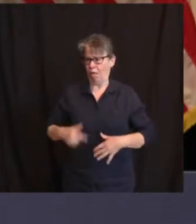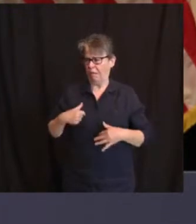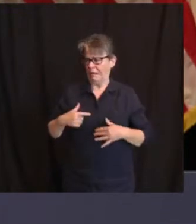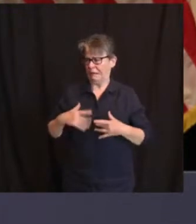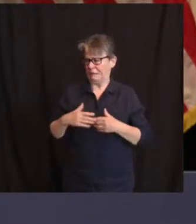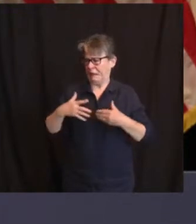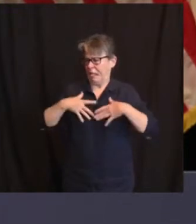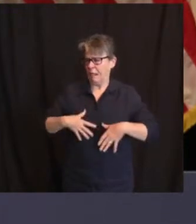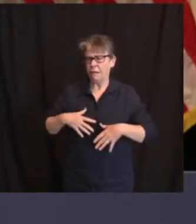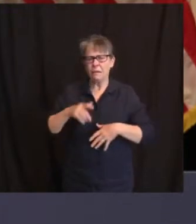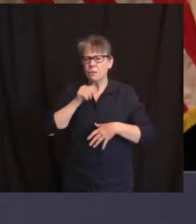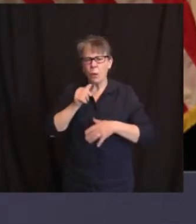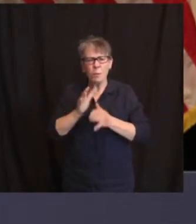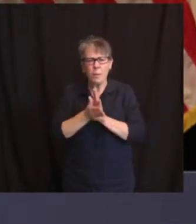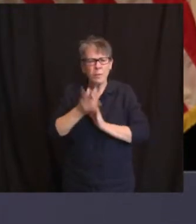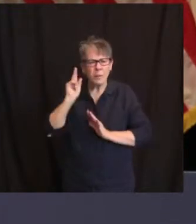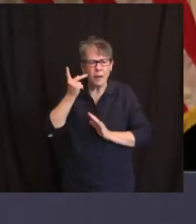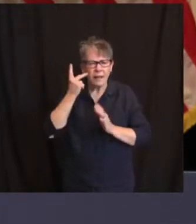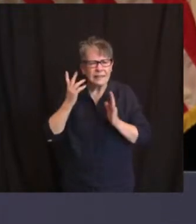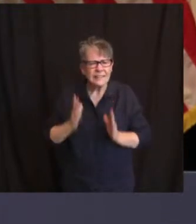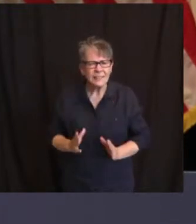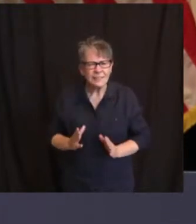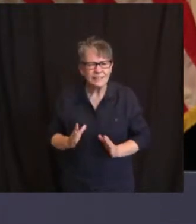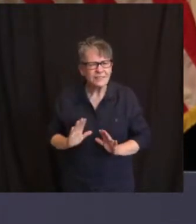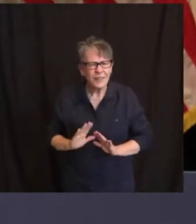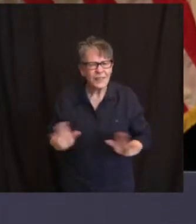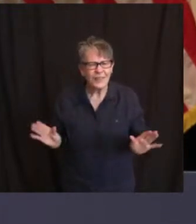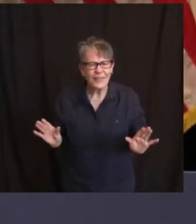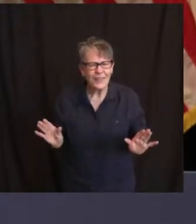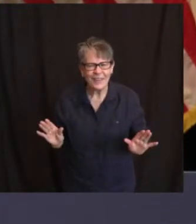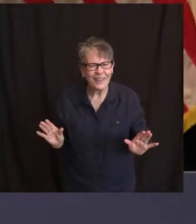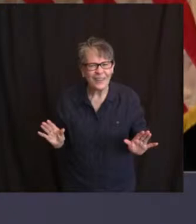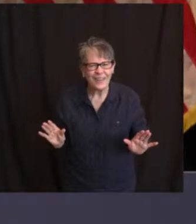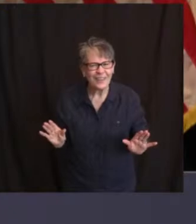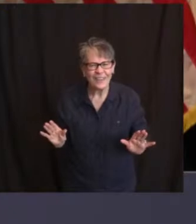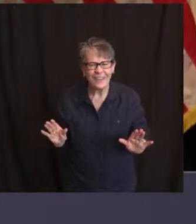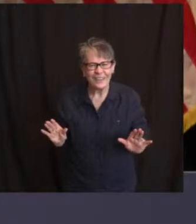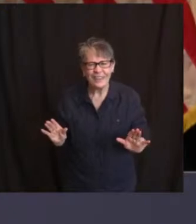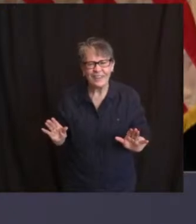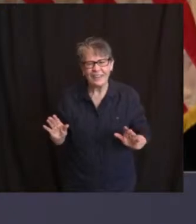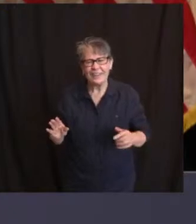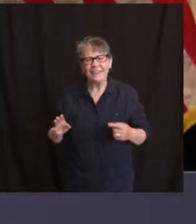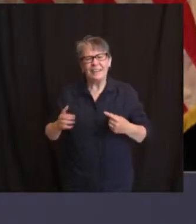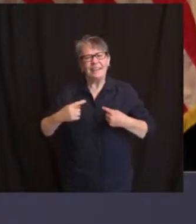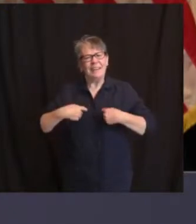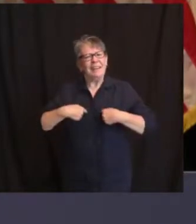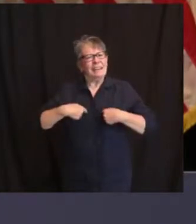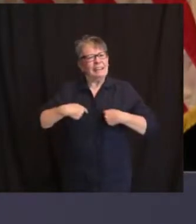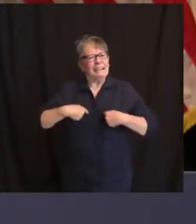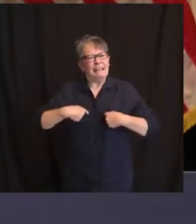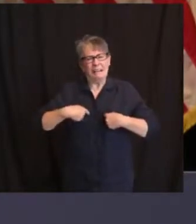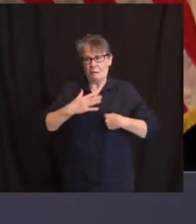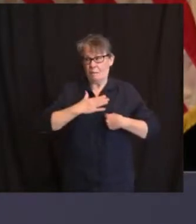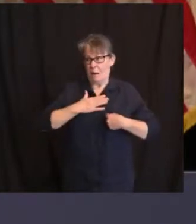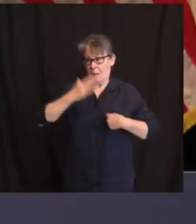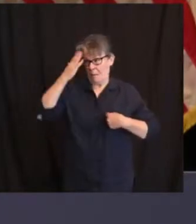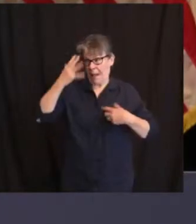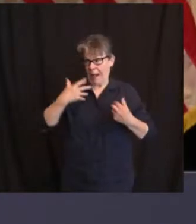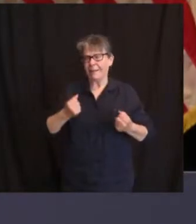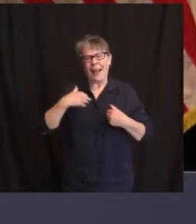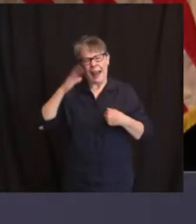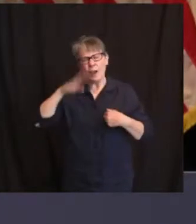don't agree with everybody. We're doing what we've said we would do. We're doing our best to balance all the